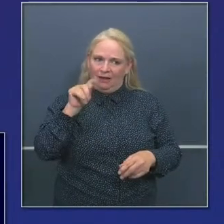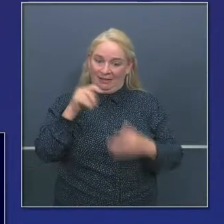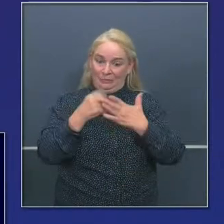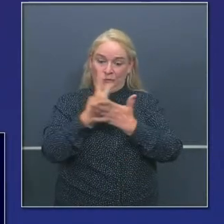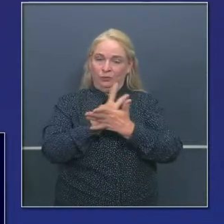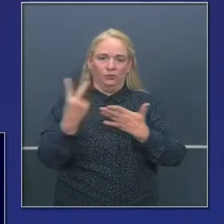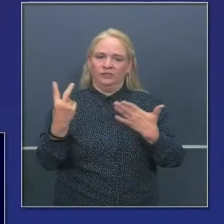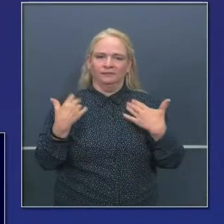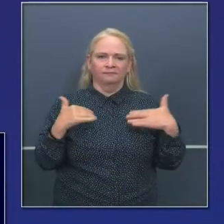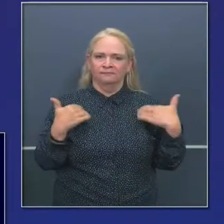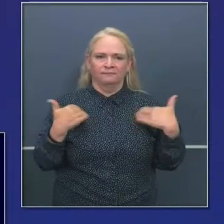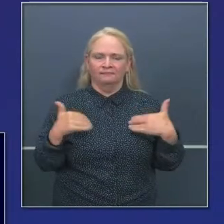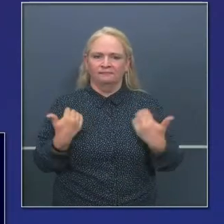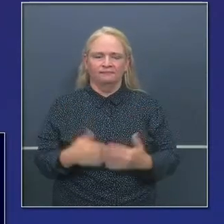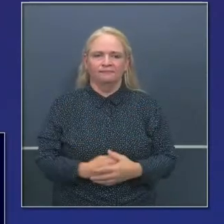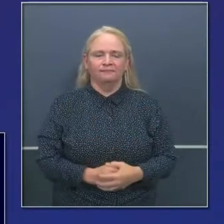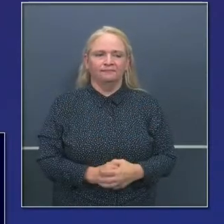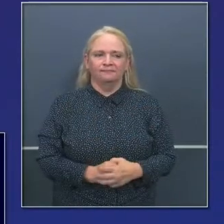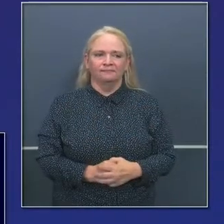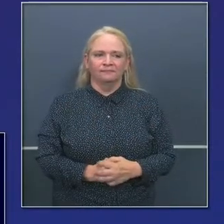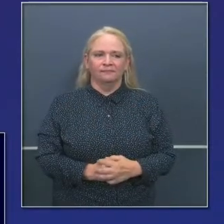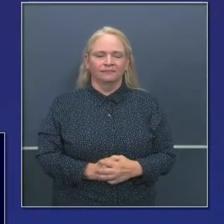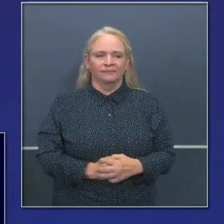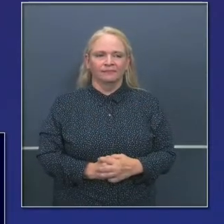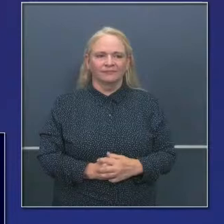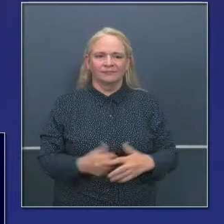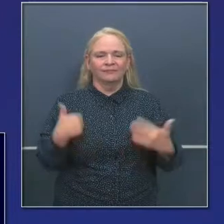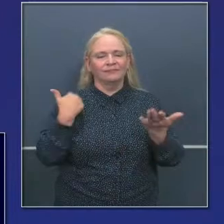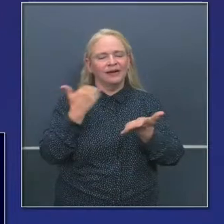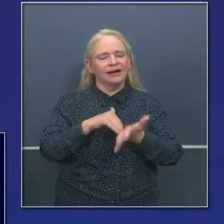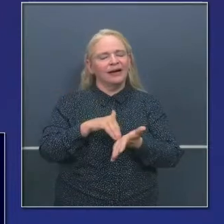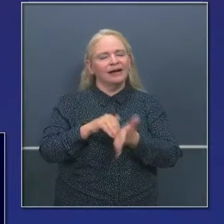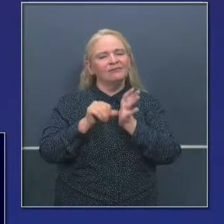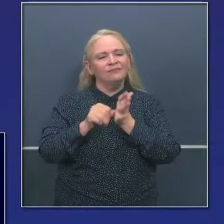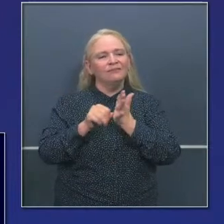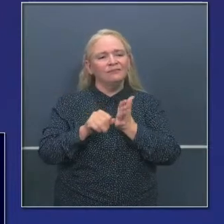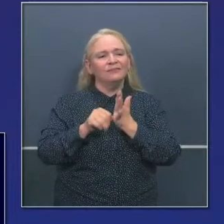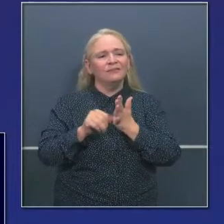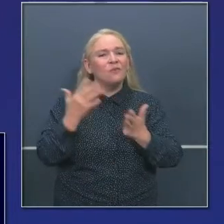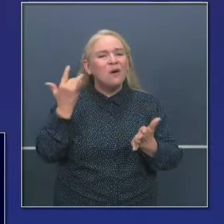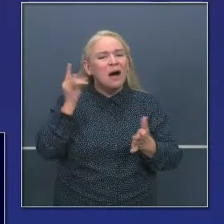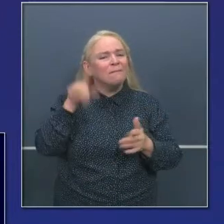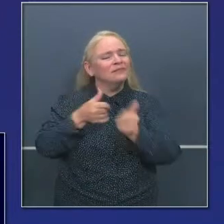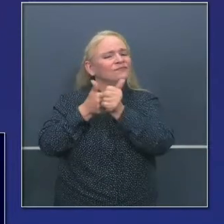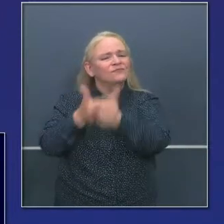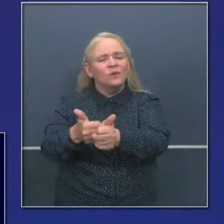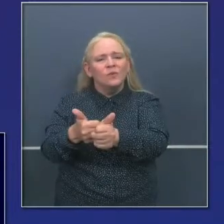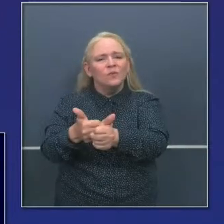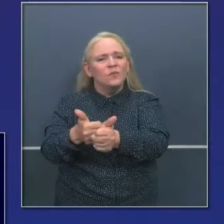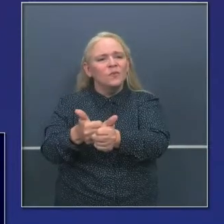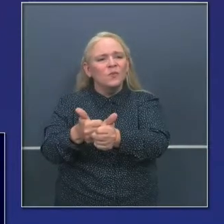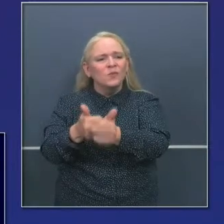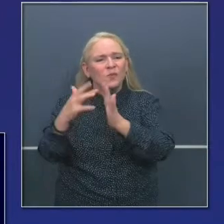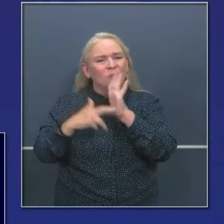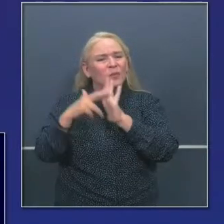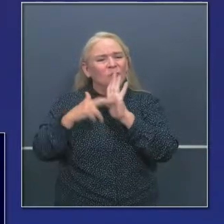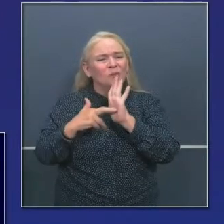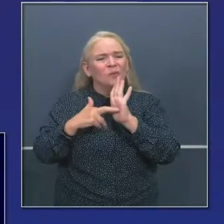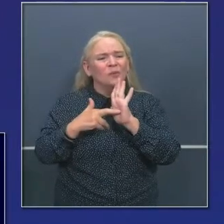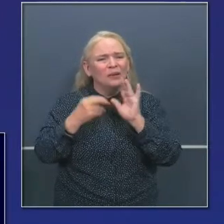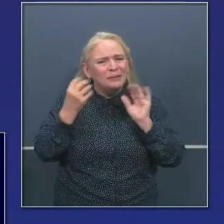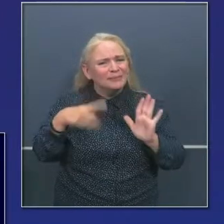reporting period. Again, reinforcing the importance of these local actions and reinforcing the importance of your